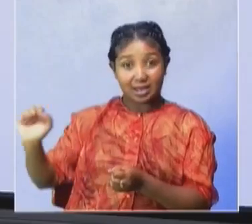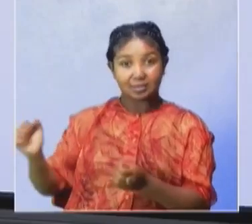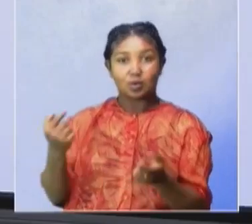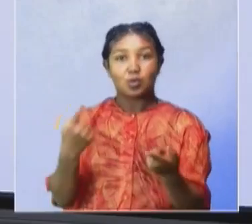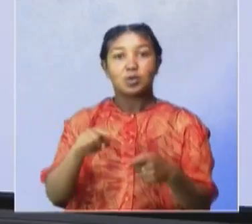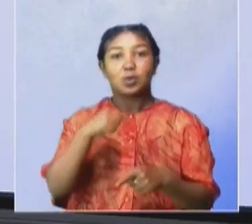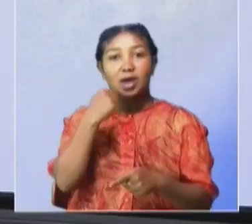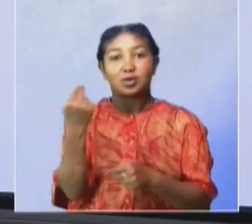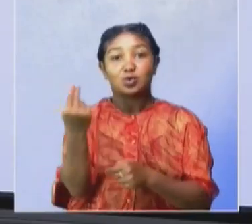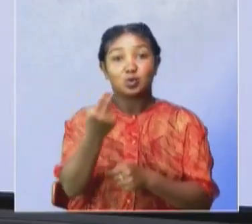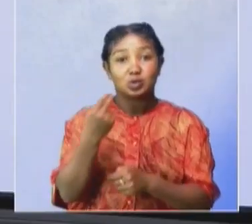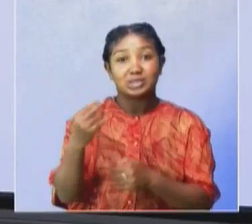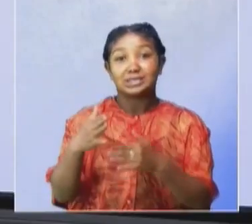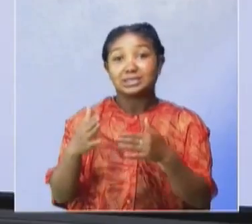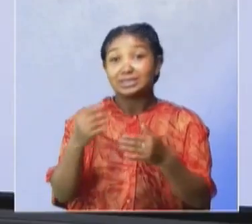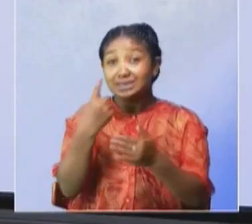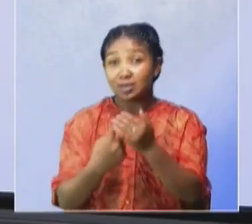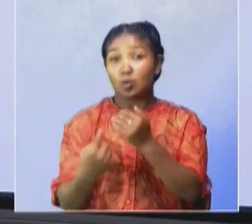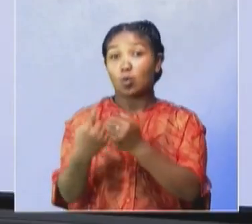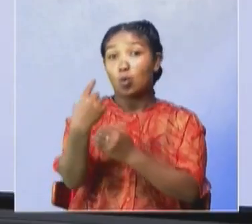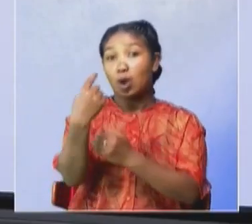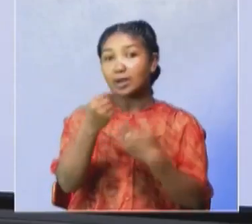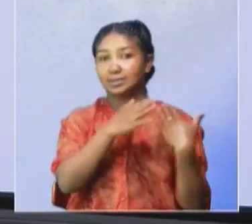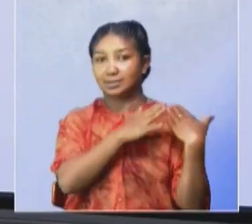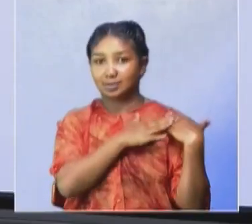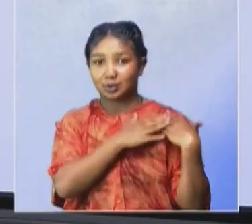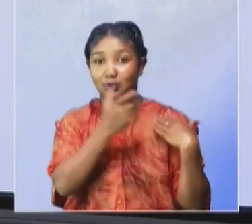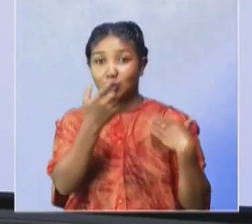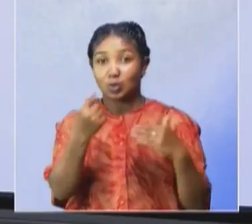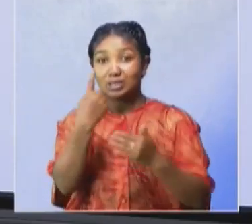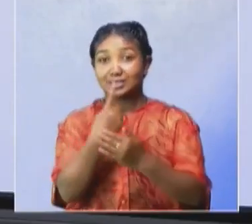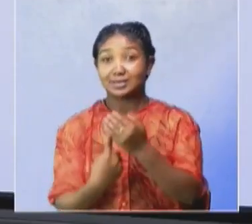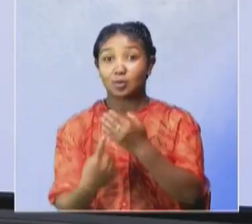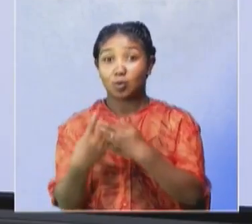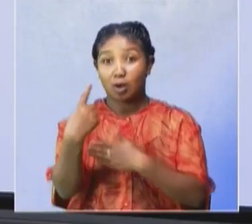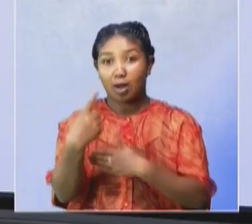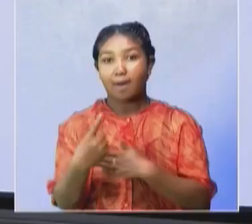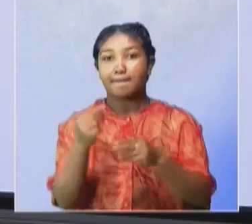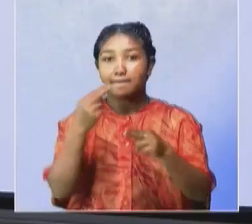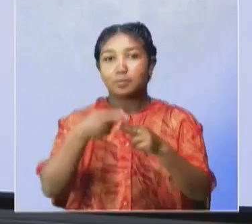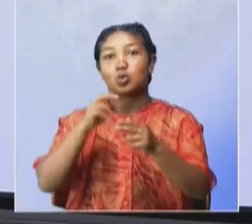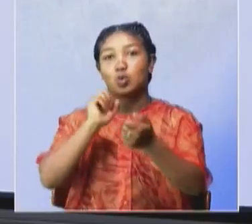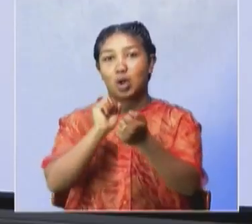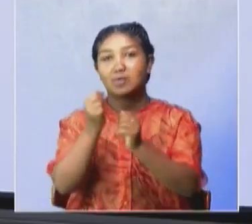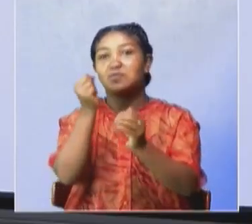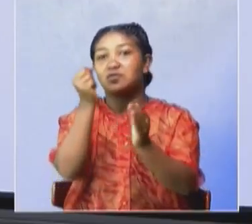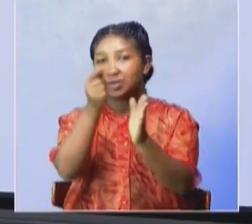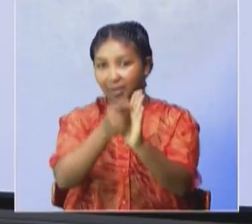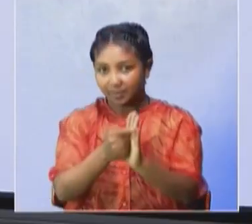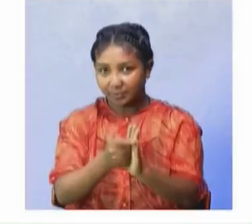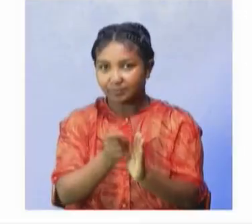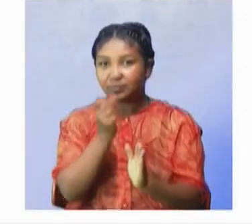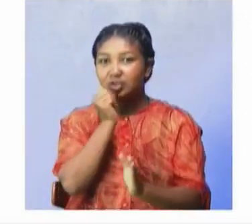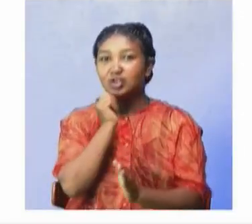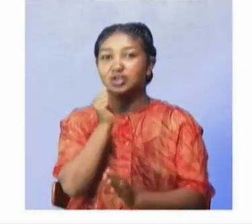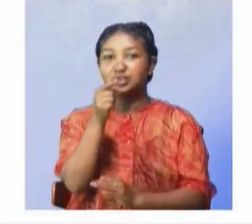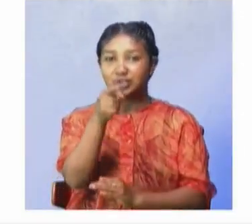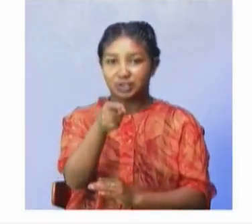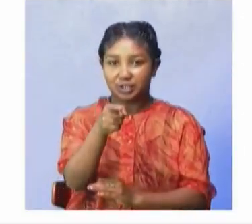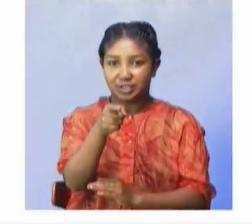we are using singular subjects or singular pronouns like she,